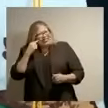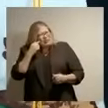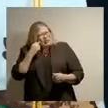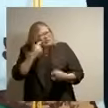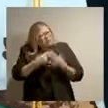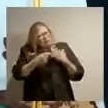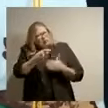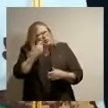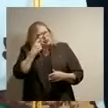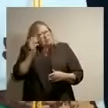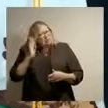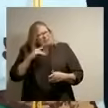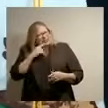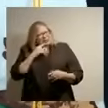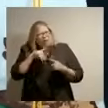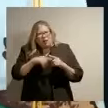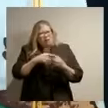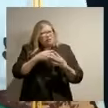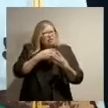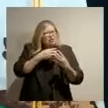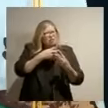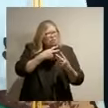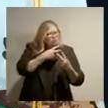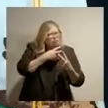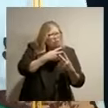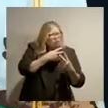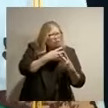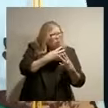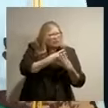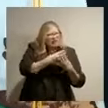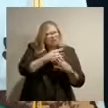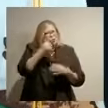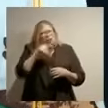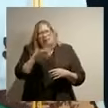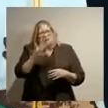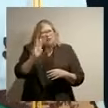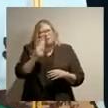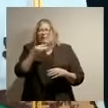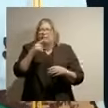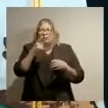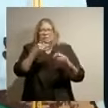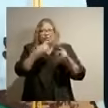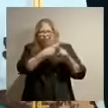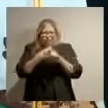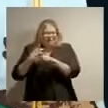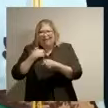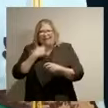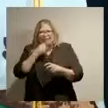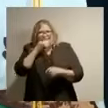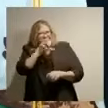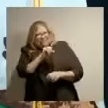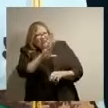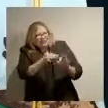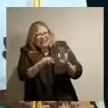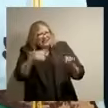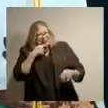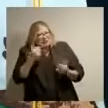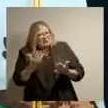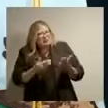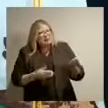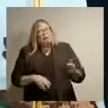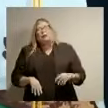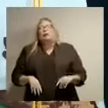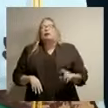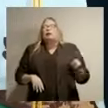previously said about prison, and you said $1.5 billion. I just didn't catch the last few sentences you said. If you could. Oh, so I think